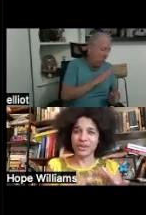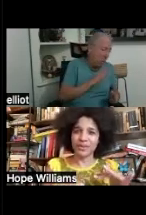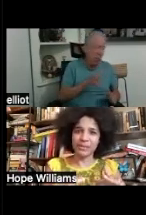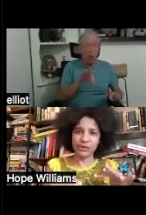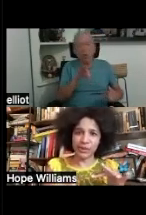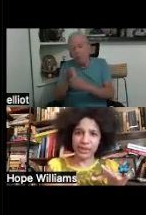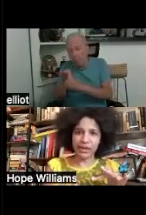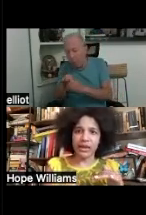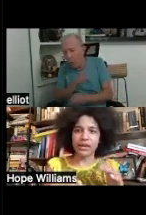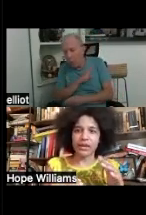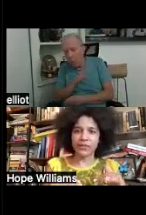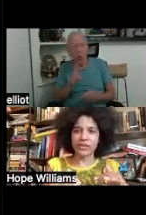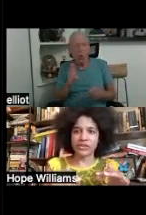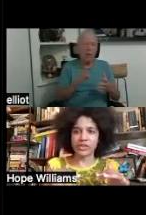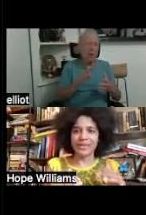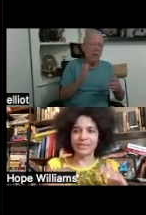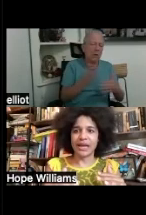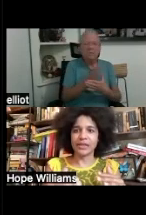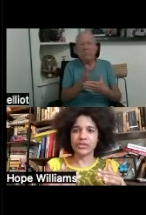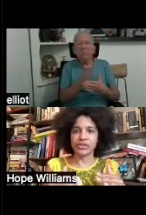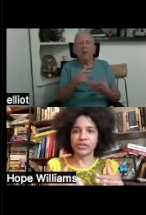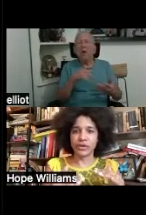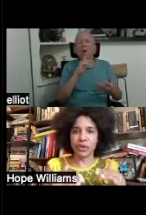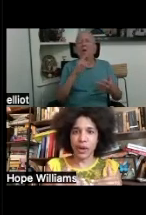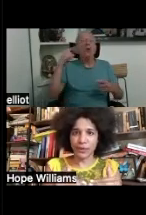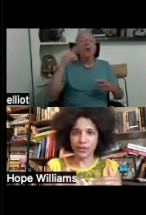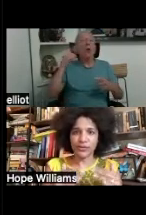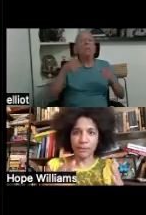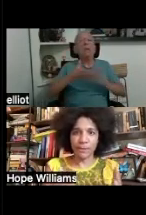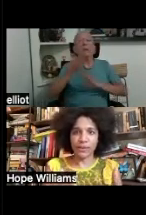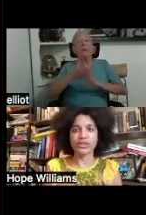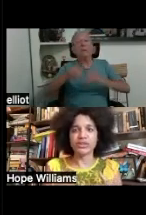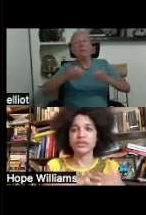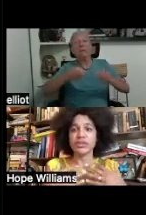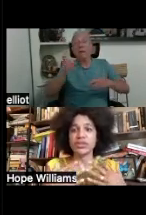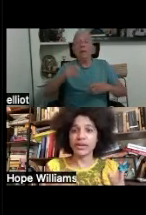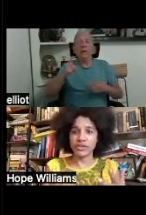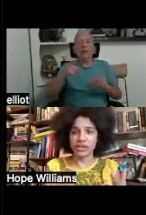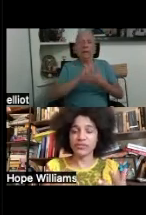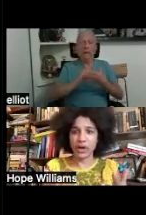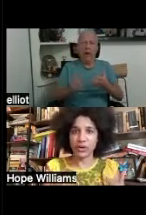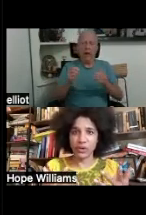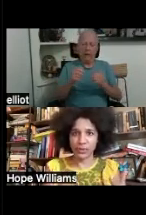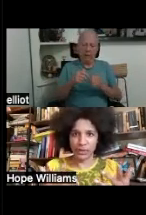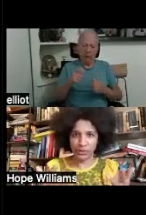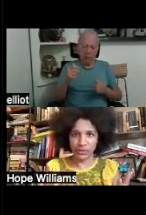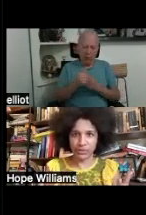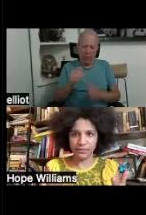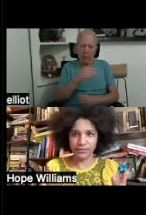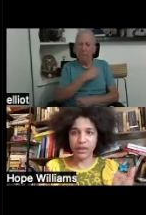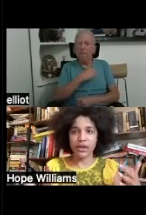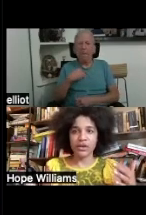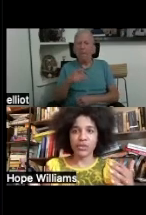or something in between. Governance should be designed to serve the cooperative members, not just follow corporate